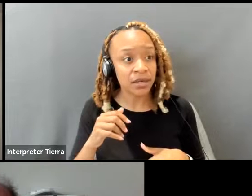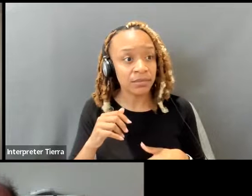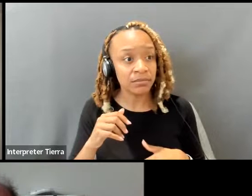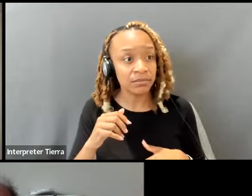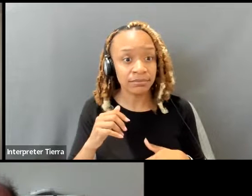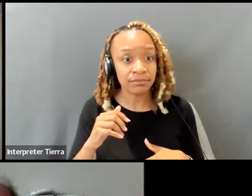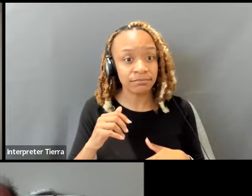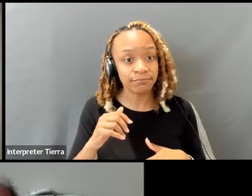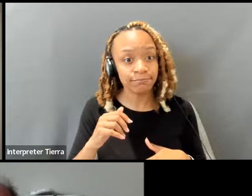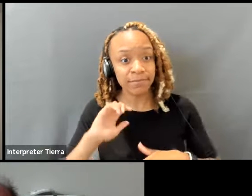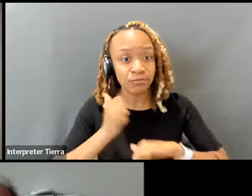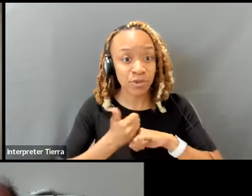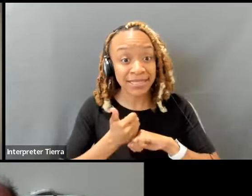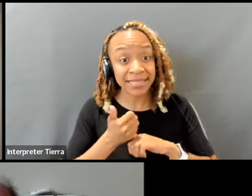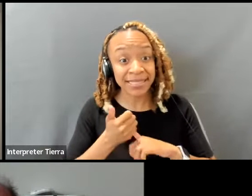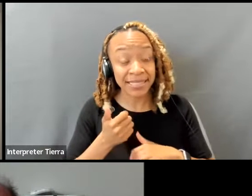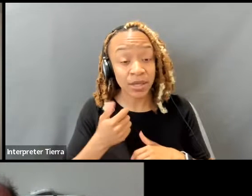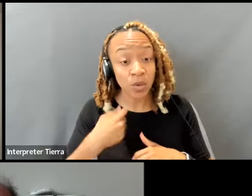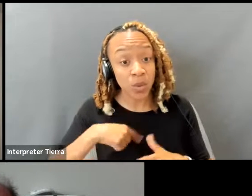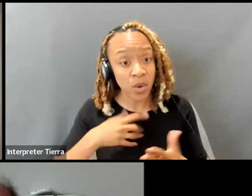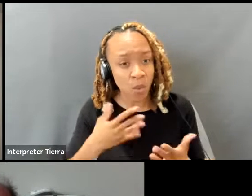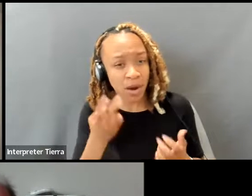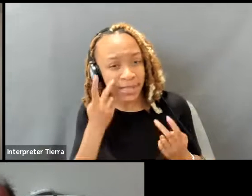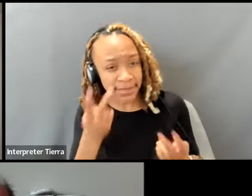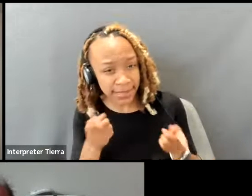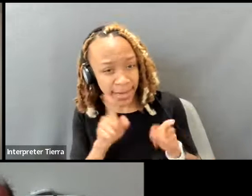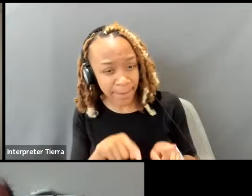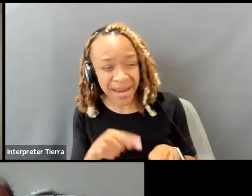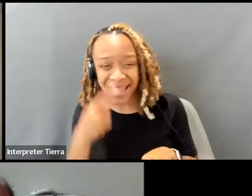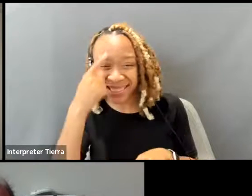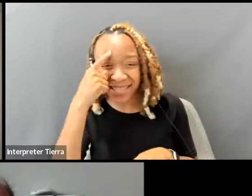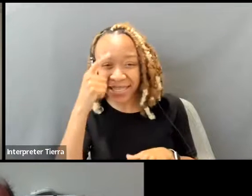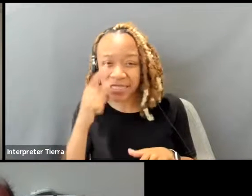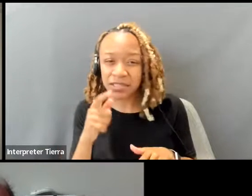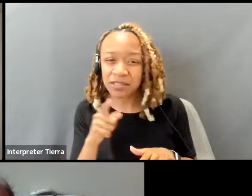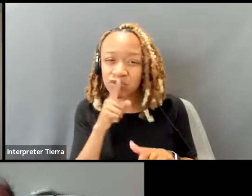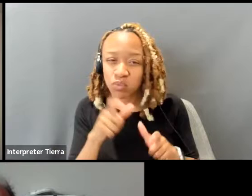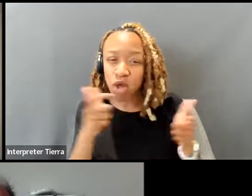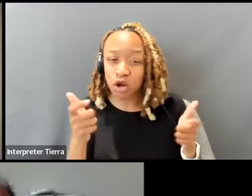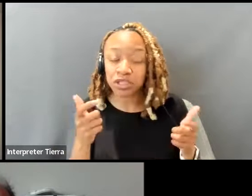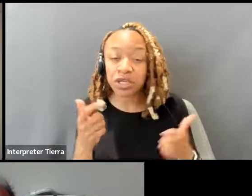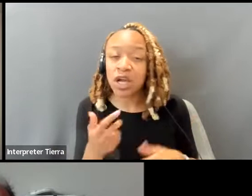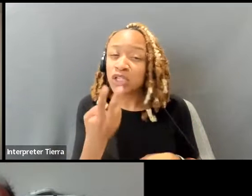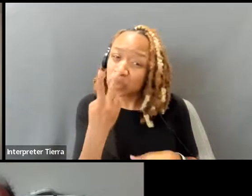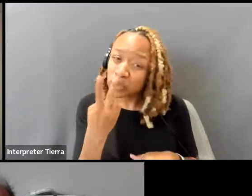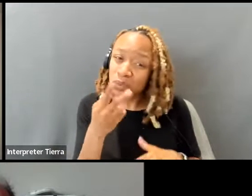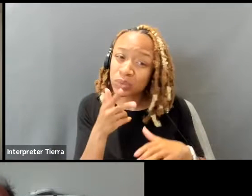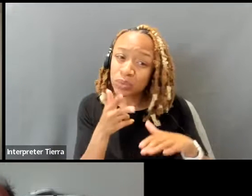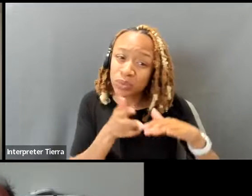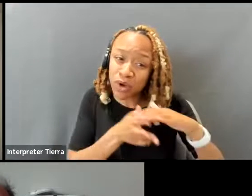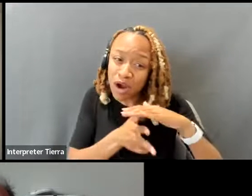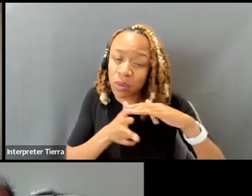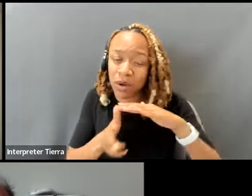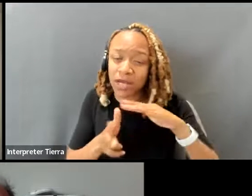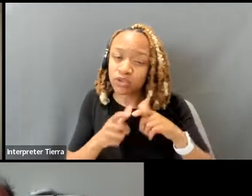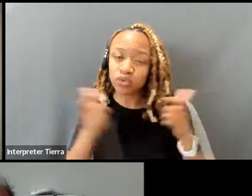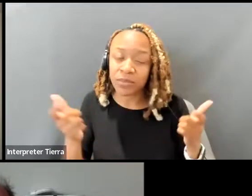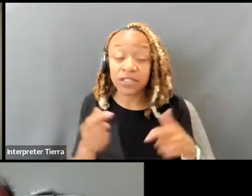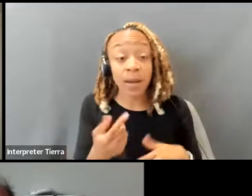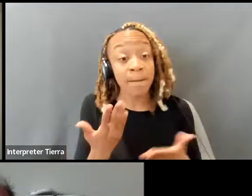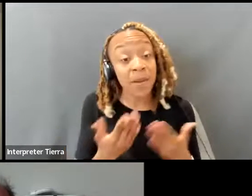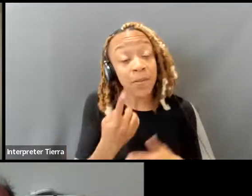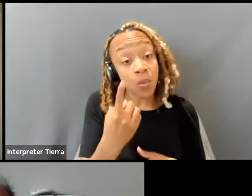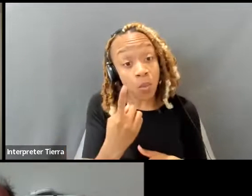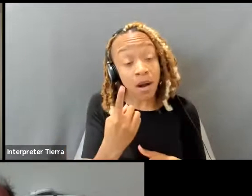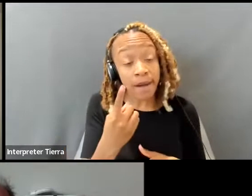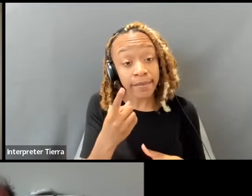that it's a little bit too large for that. The Mhm. 2-car garage. I mean, maybe a 1-car garage or a structure that's a little bit